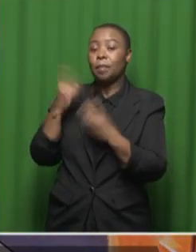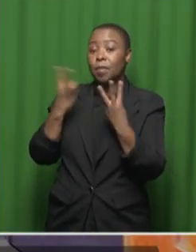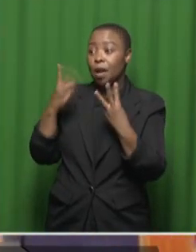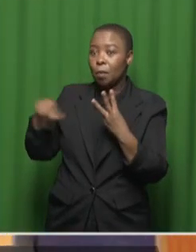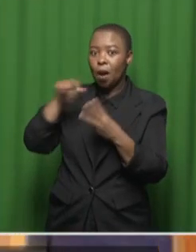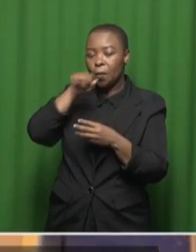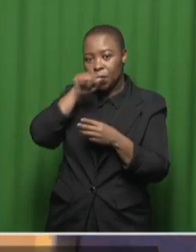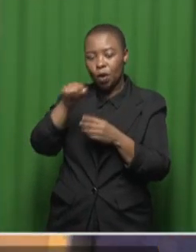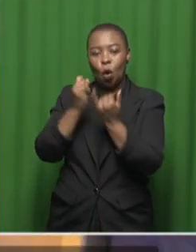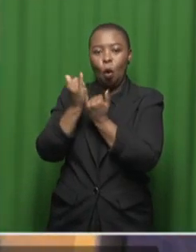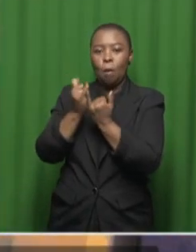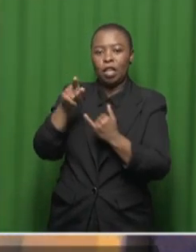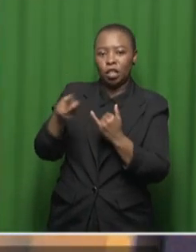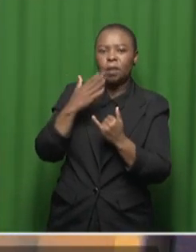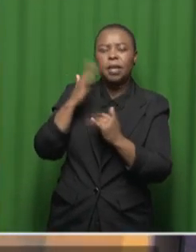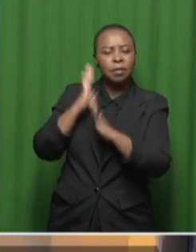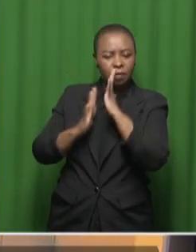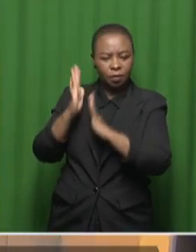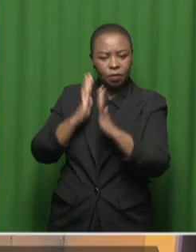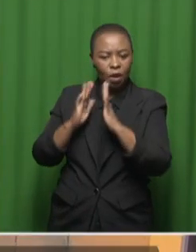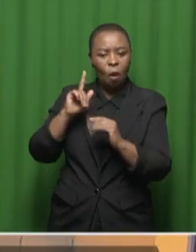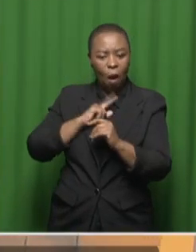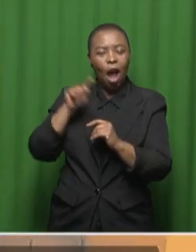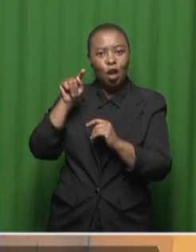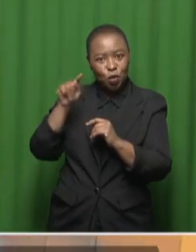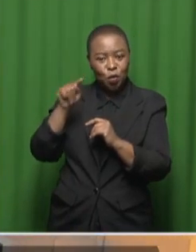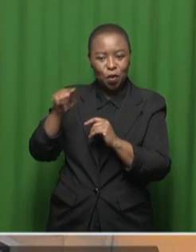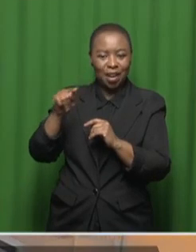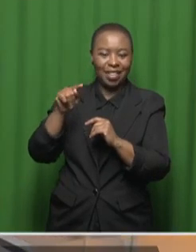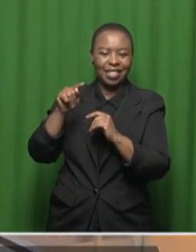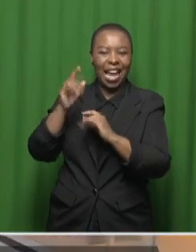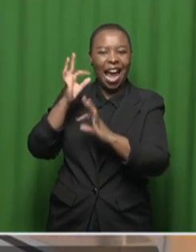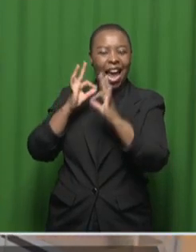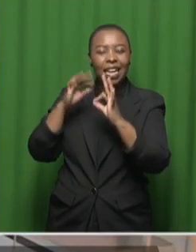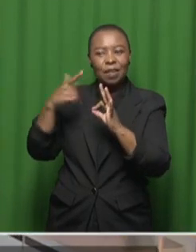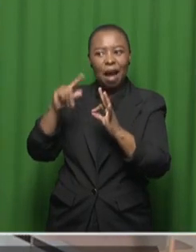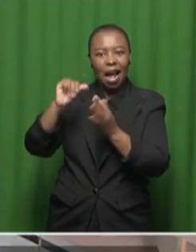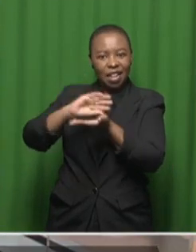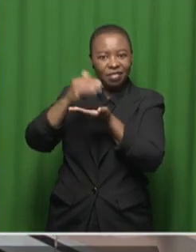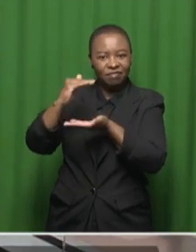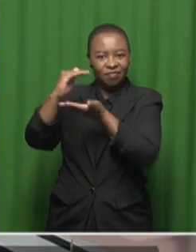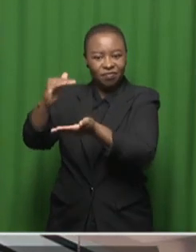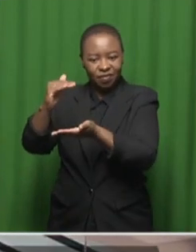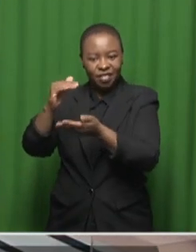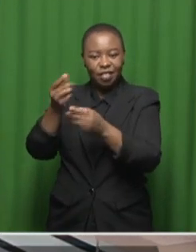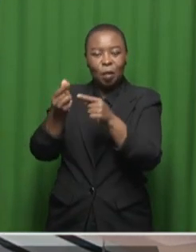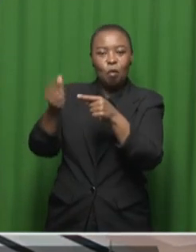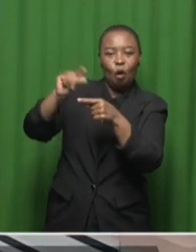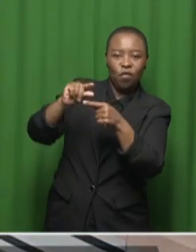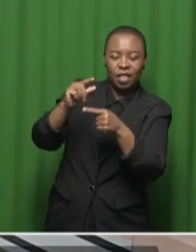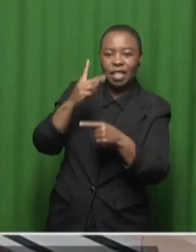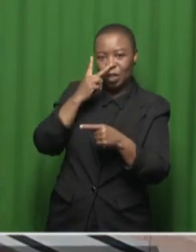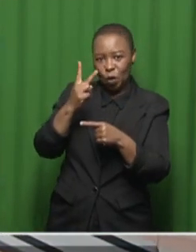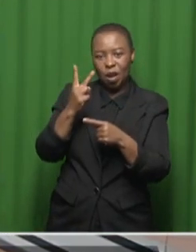to me about this, because you've dug deep into your very nice deep pockets. We've seen what your profits are looking like